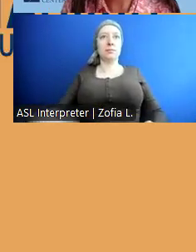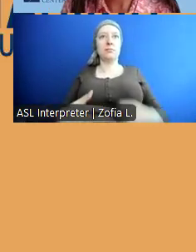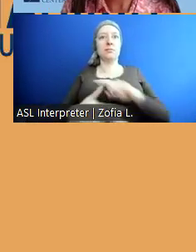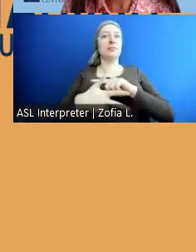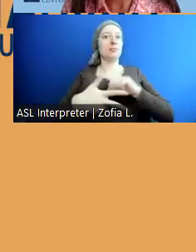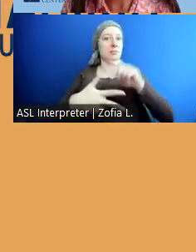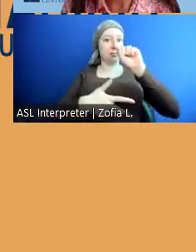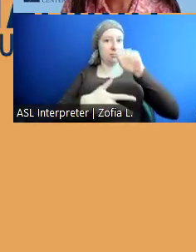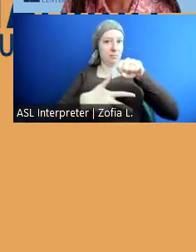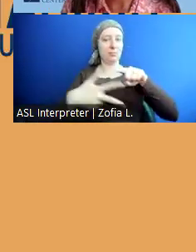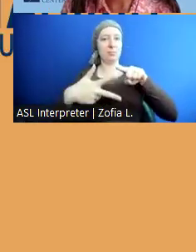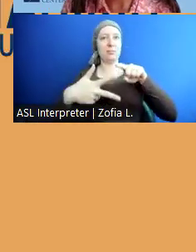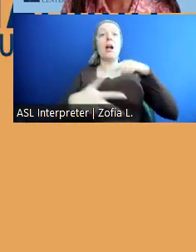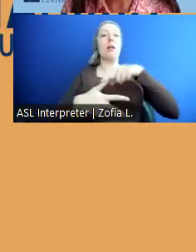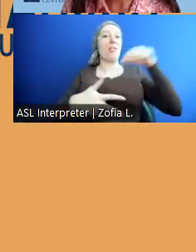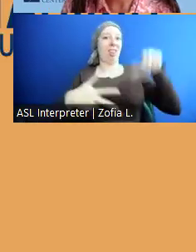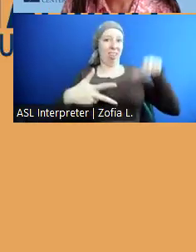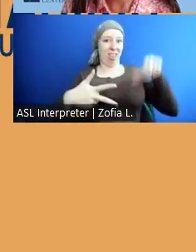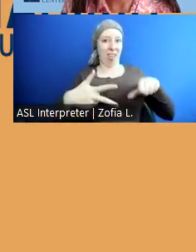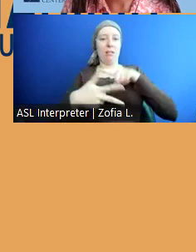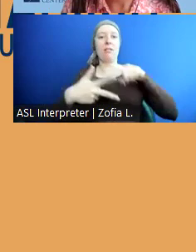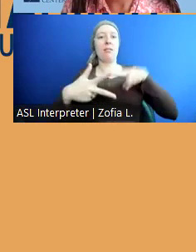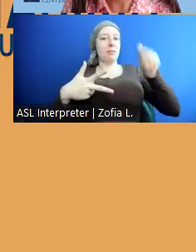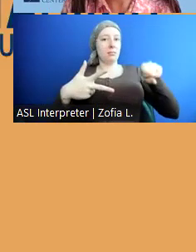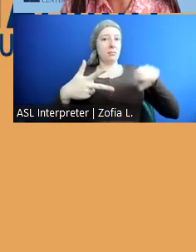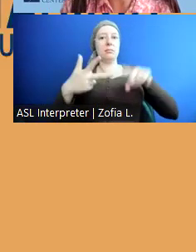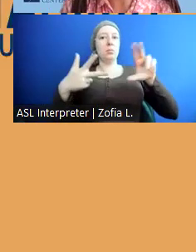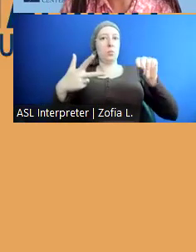sure. After that is yes, and then no.